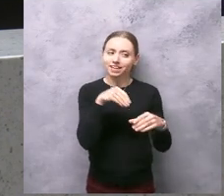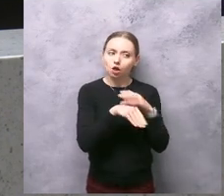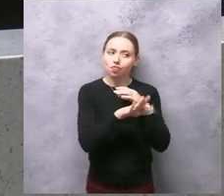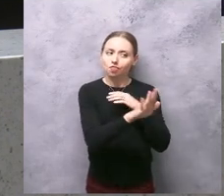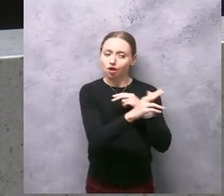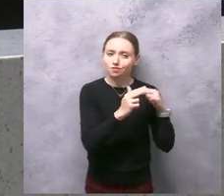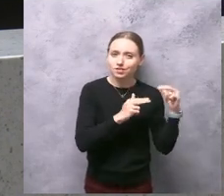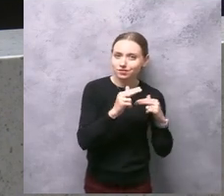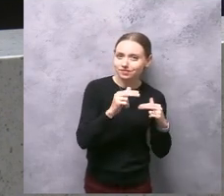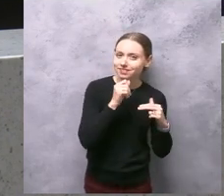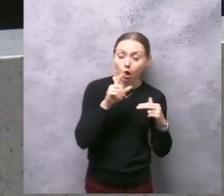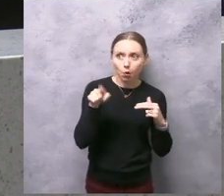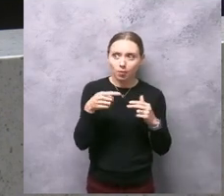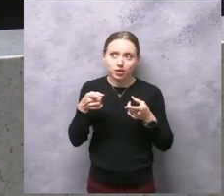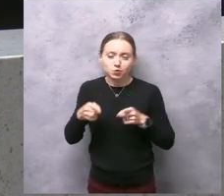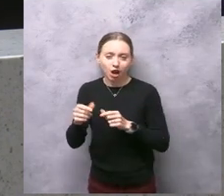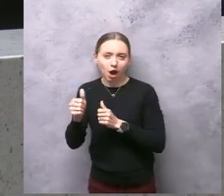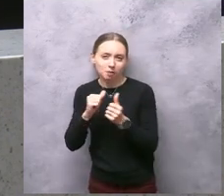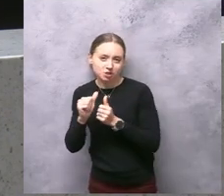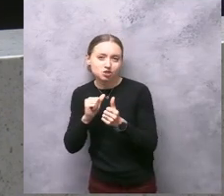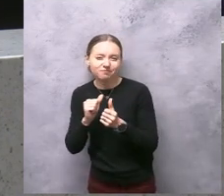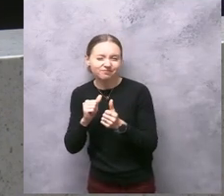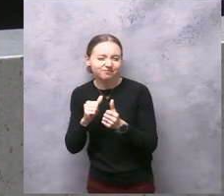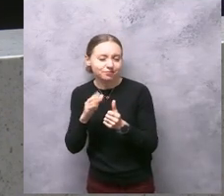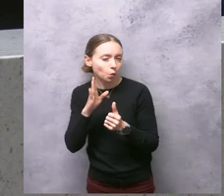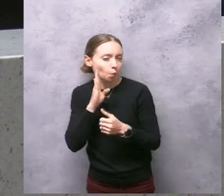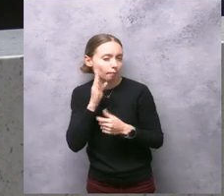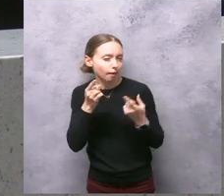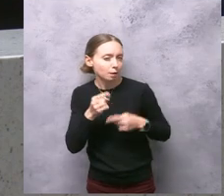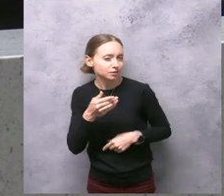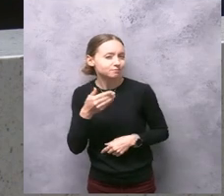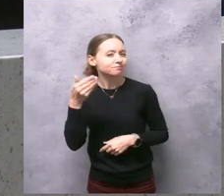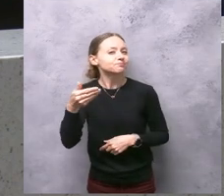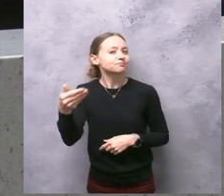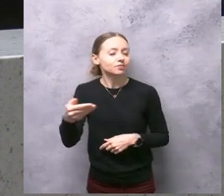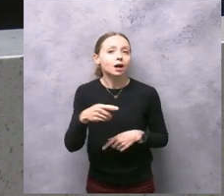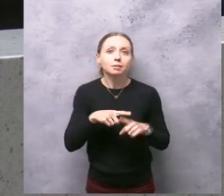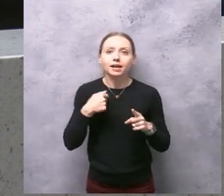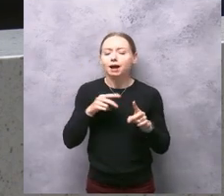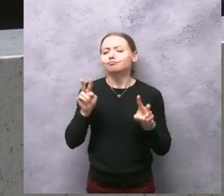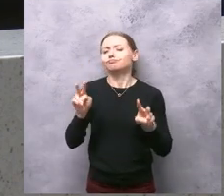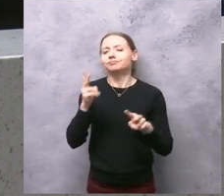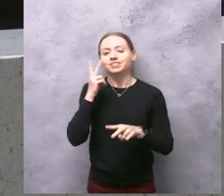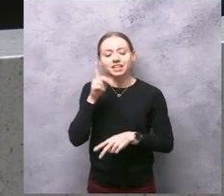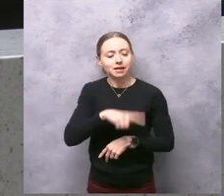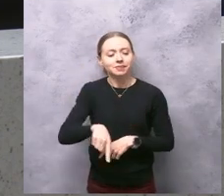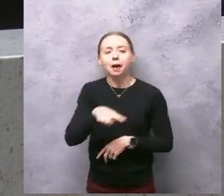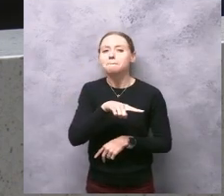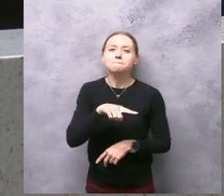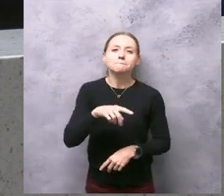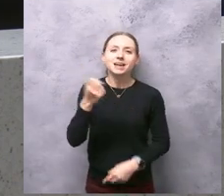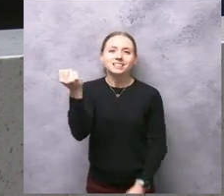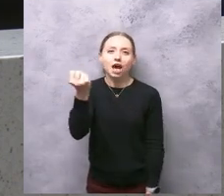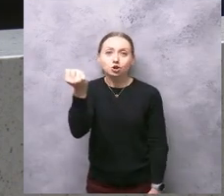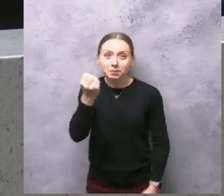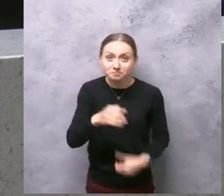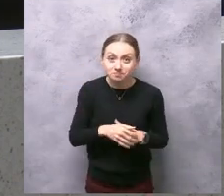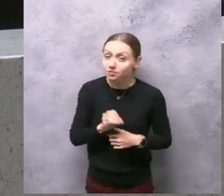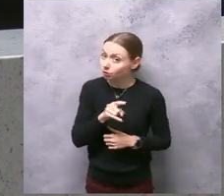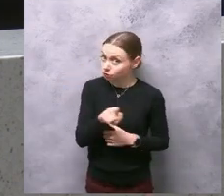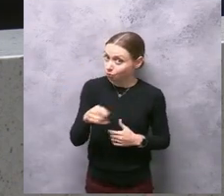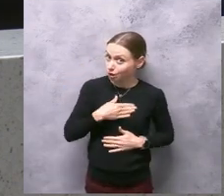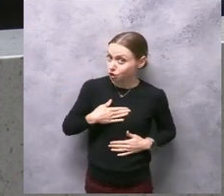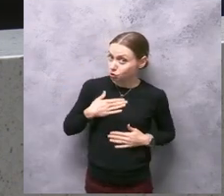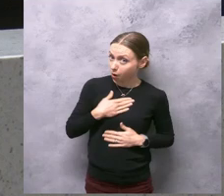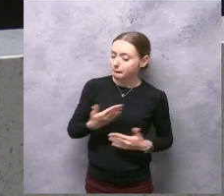just a competition. I'm going to make that happen. But I can't wait to see them this coming Saturday. So for all those that enjoy those types of